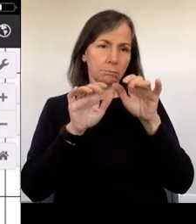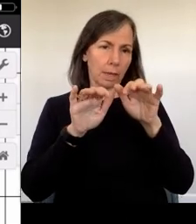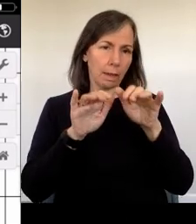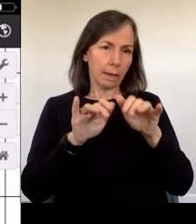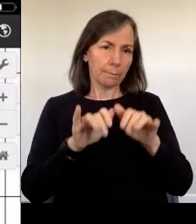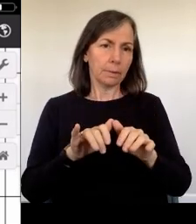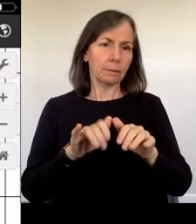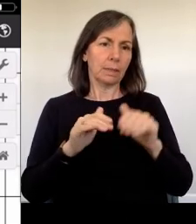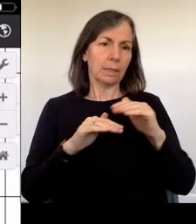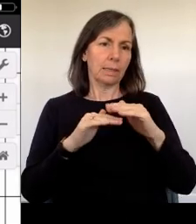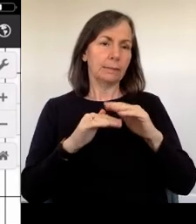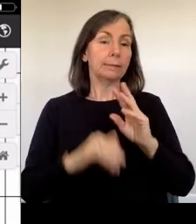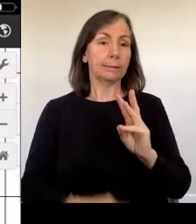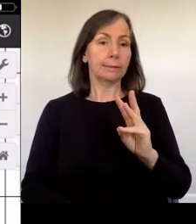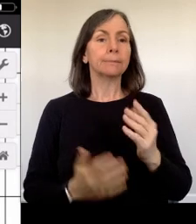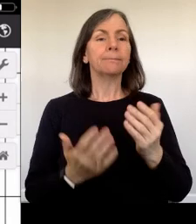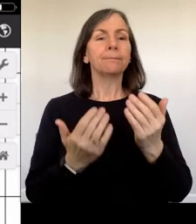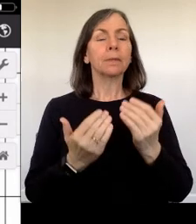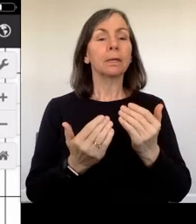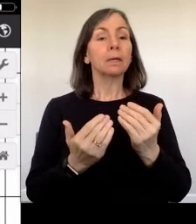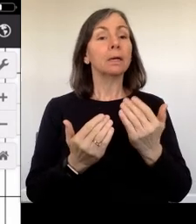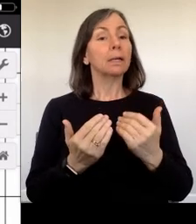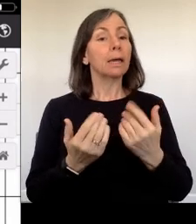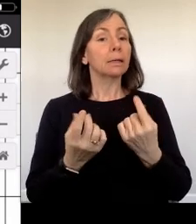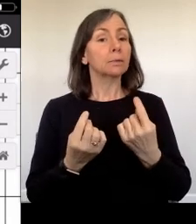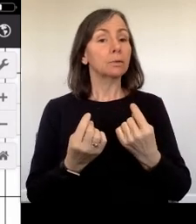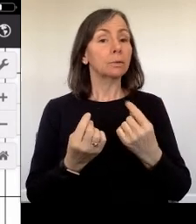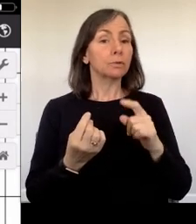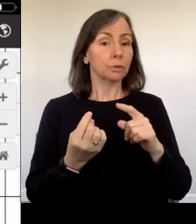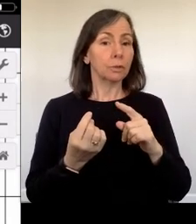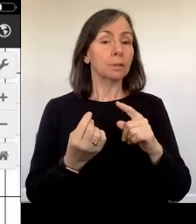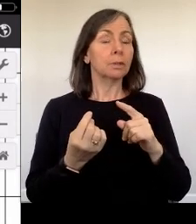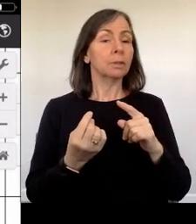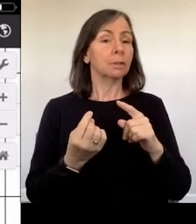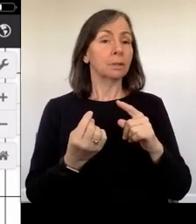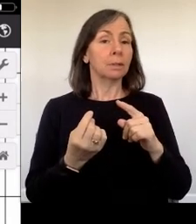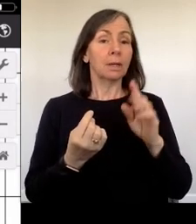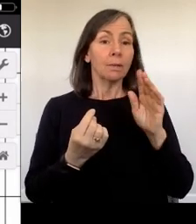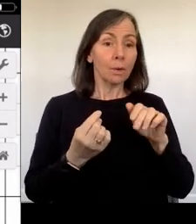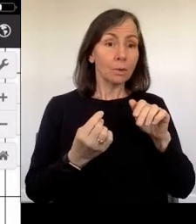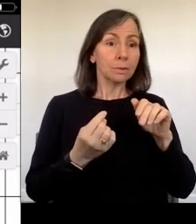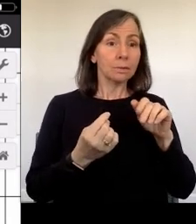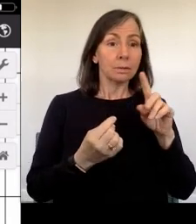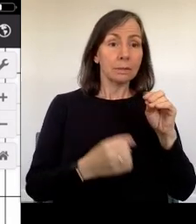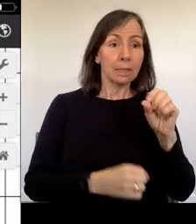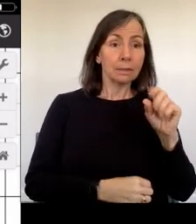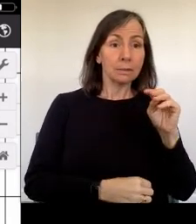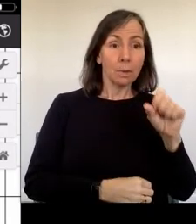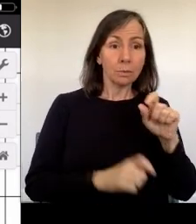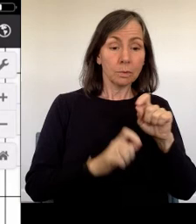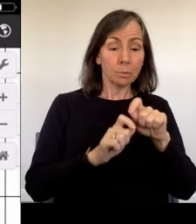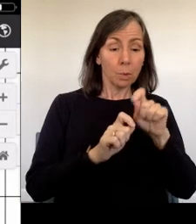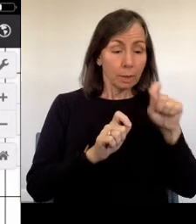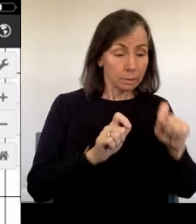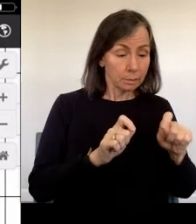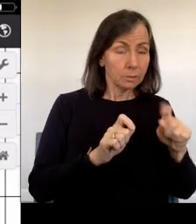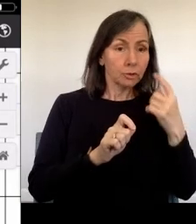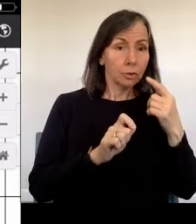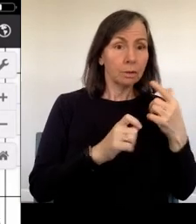Then it says, you should see your points take the same shape as your motion shot picture.